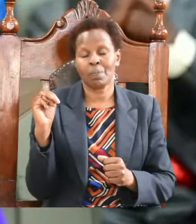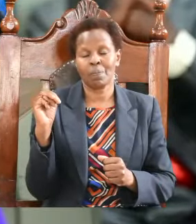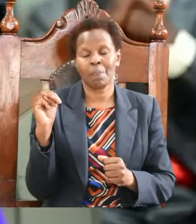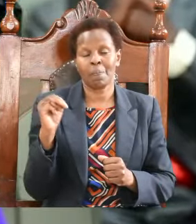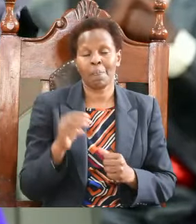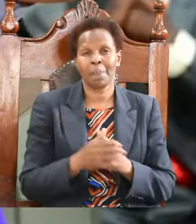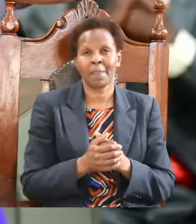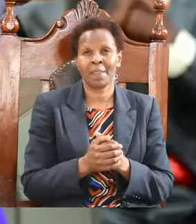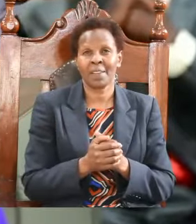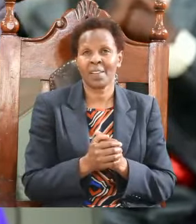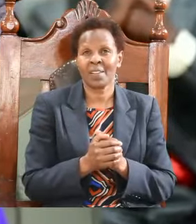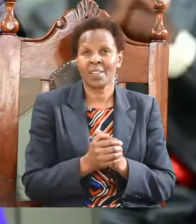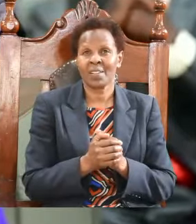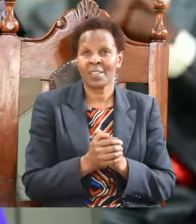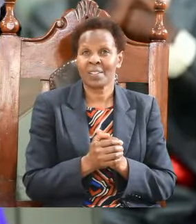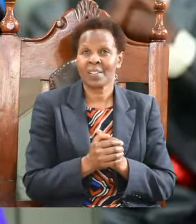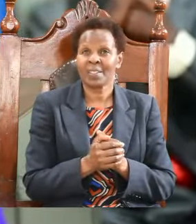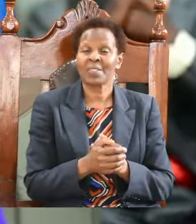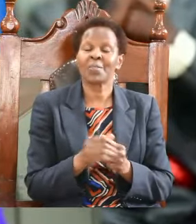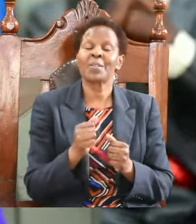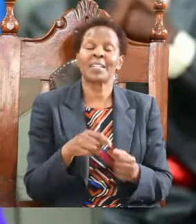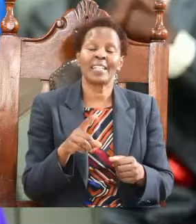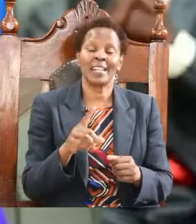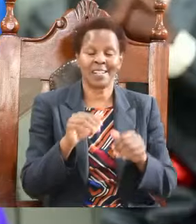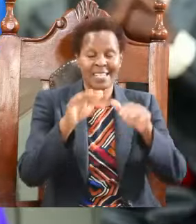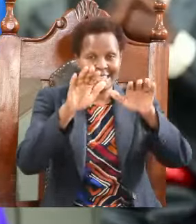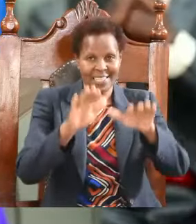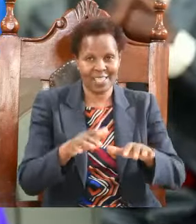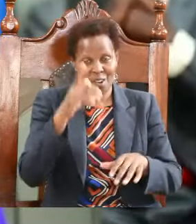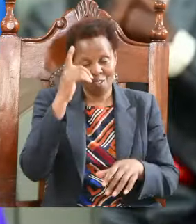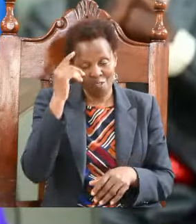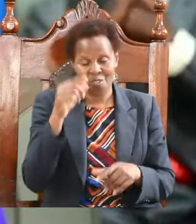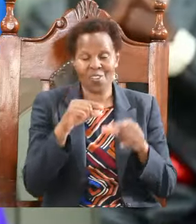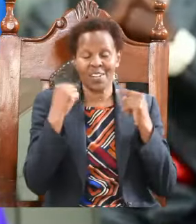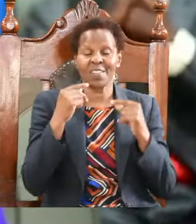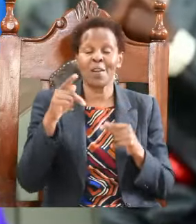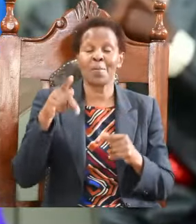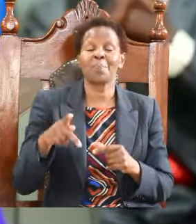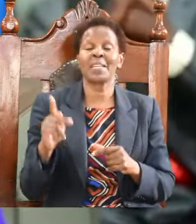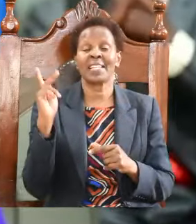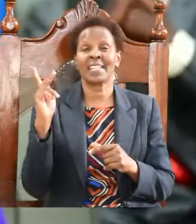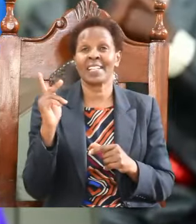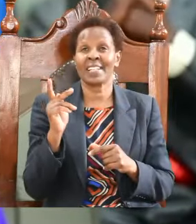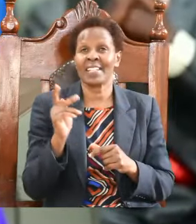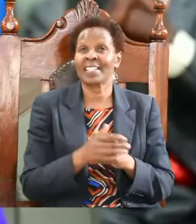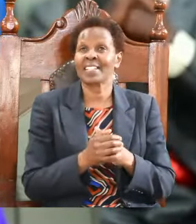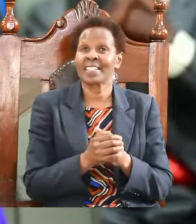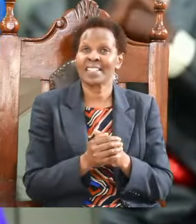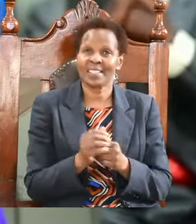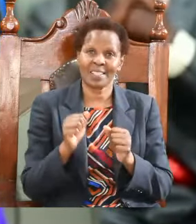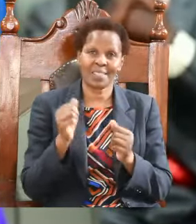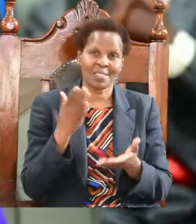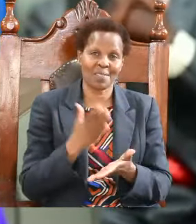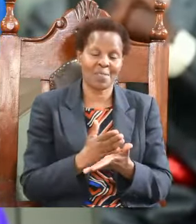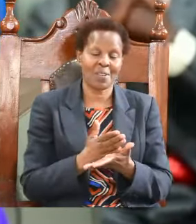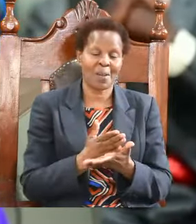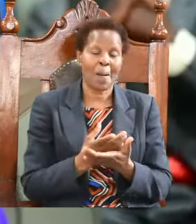We are not saying we are not going to attend the induction. You can go and come. By 11, we will be starting. Our service will end by